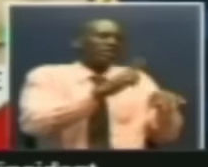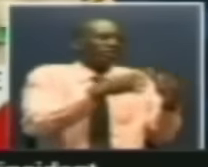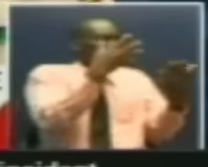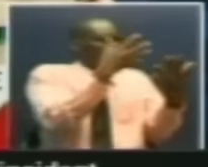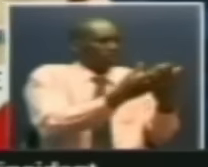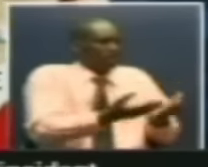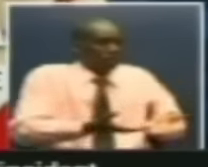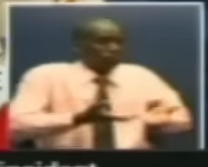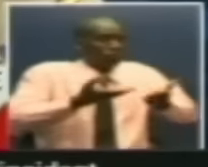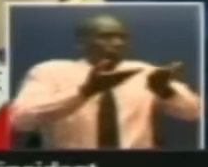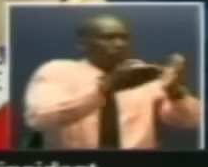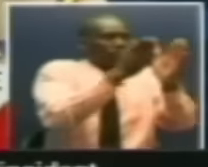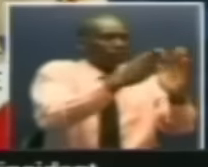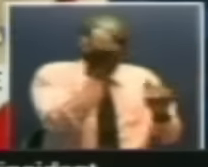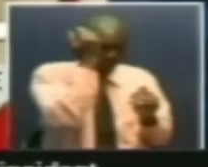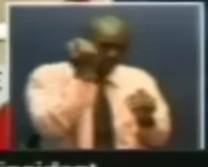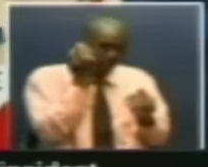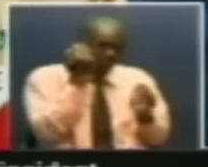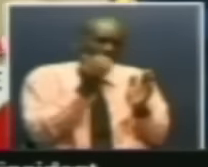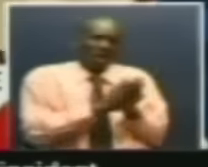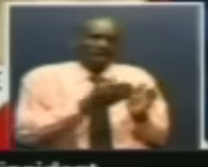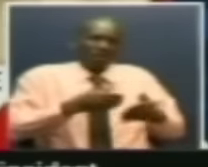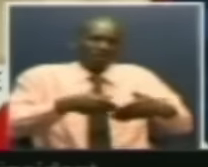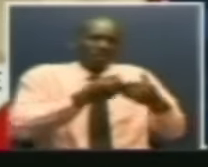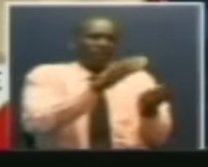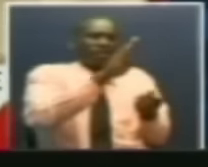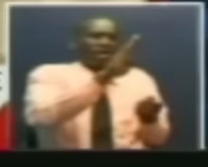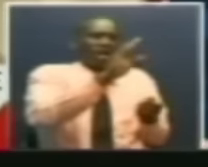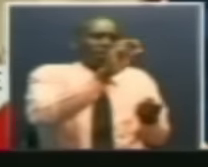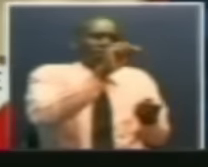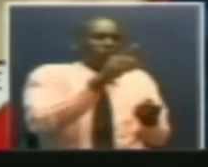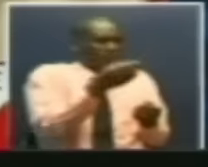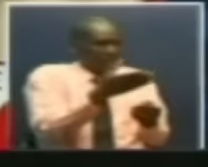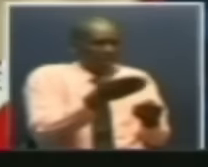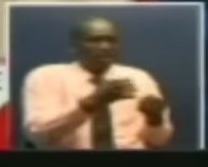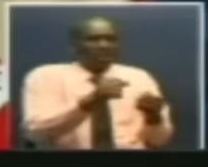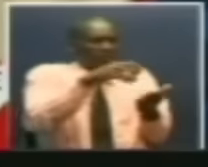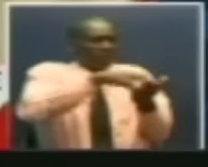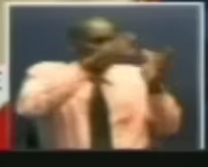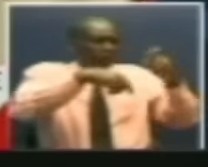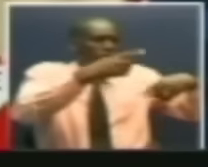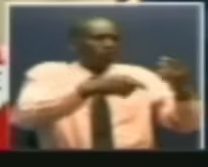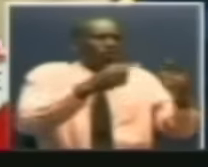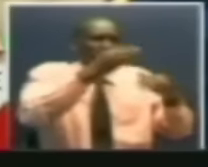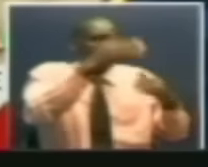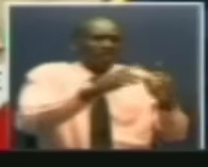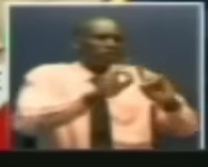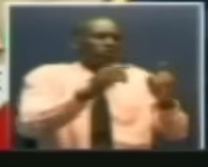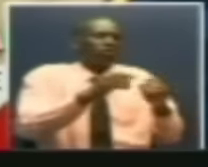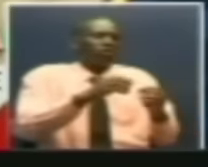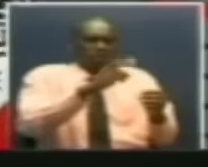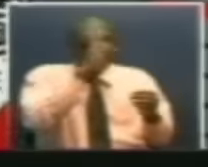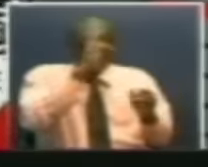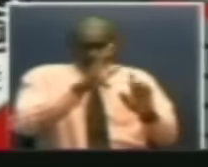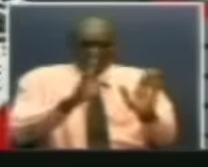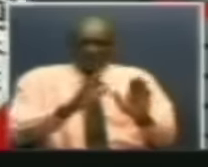have presented somebody before court and he has been given a bond, the case must be heard. It's not the police. Okay, fair enough. So we